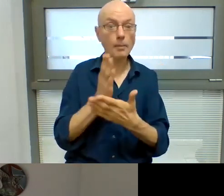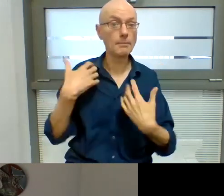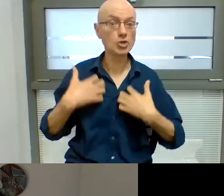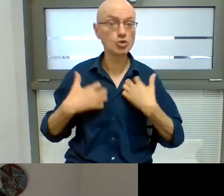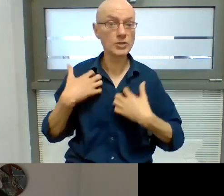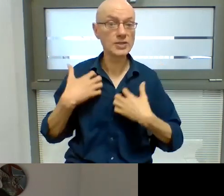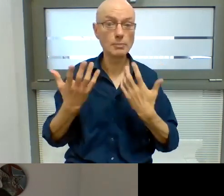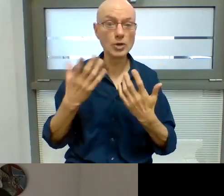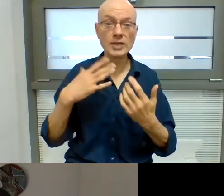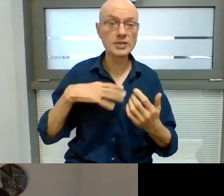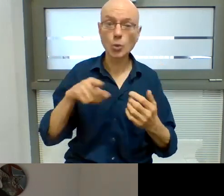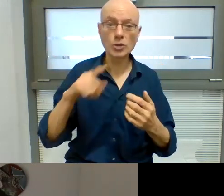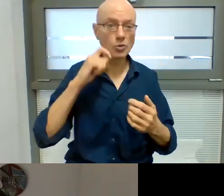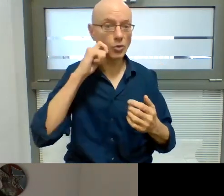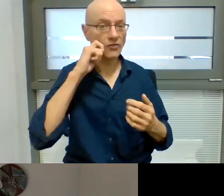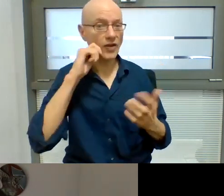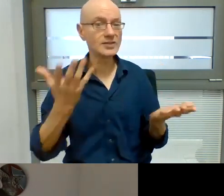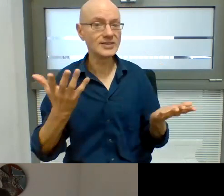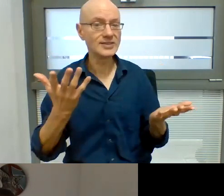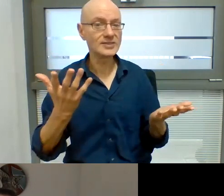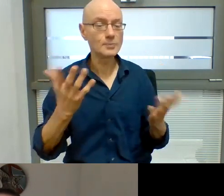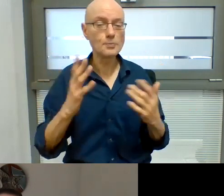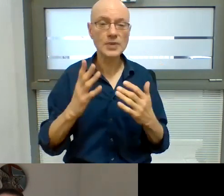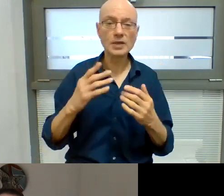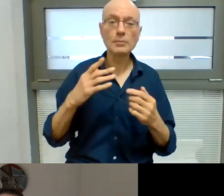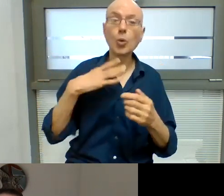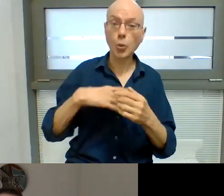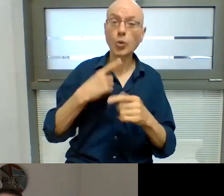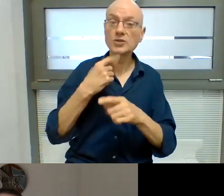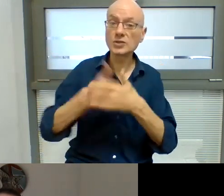hurt anybody, wanting to start a dialogue.